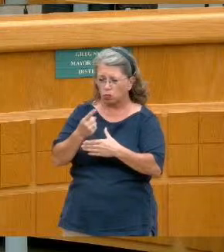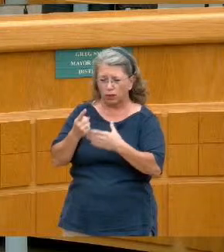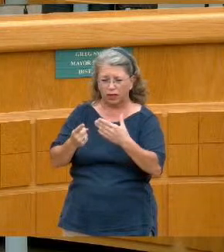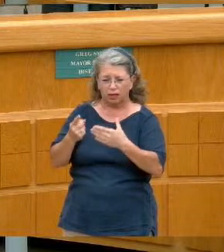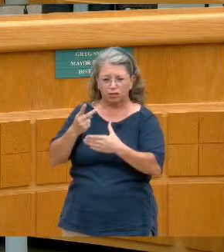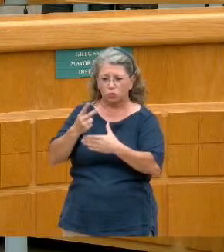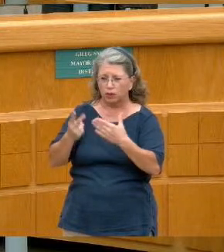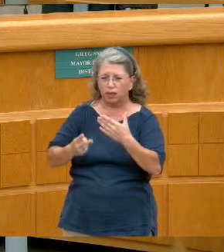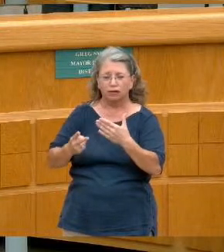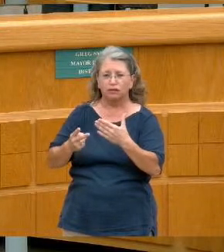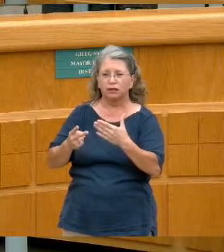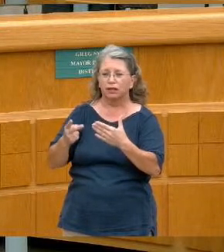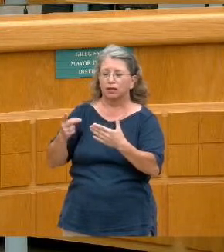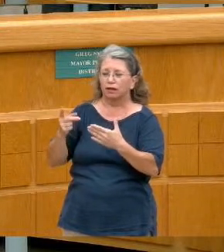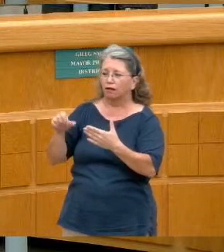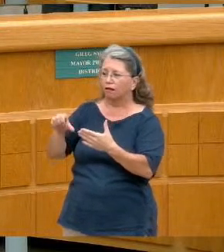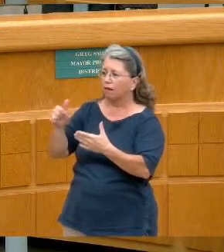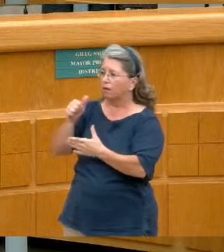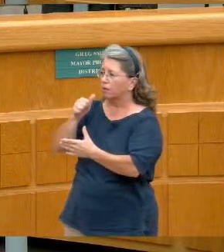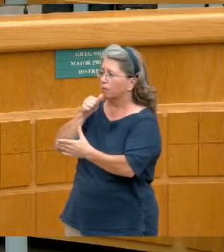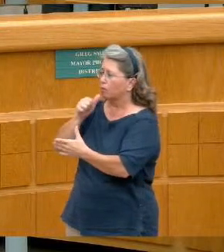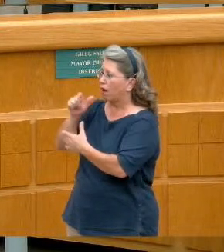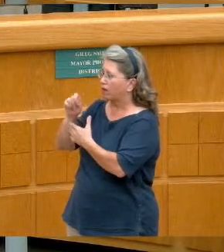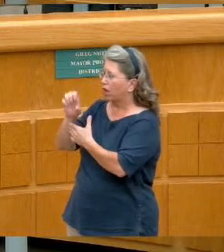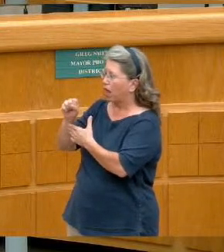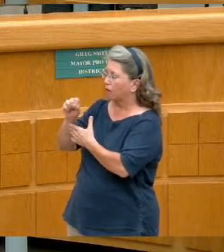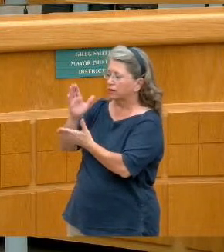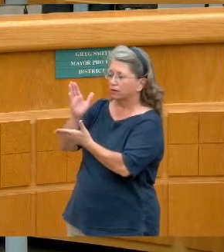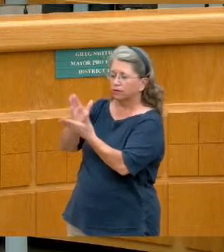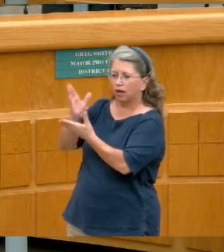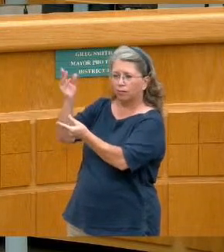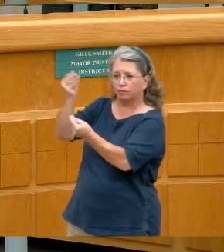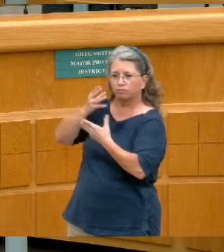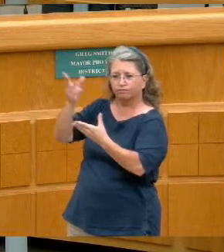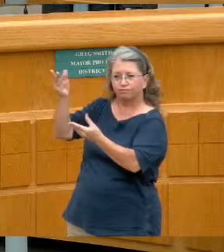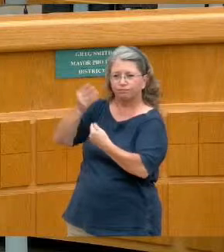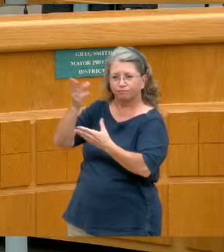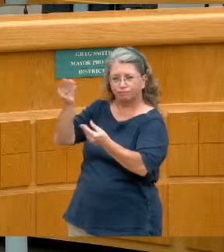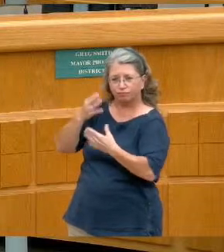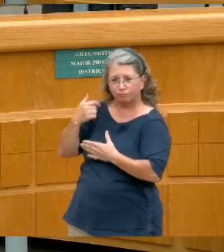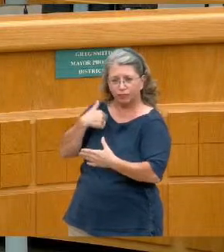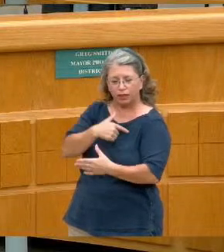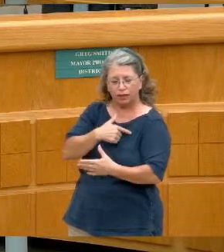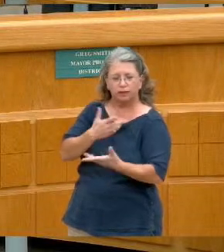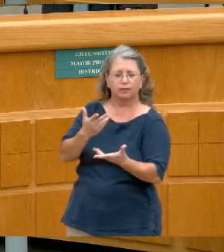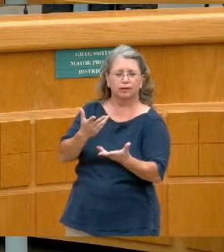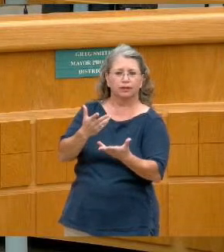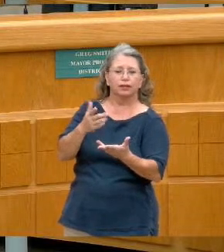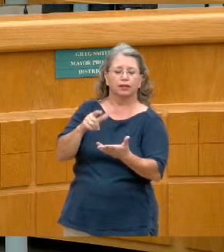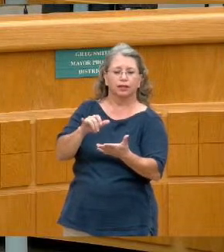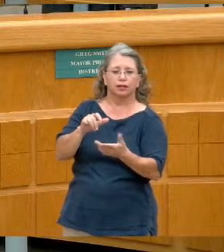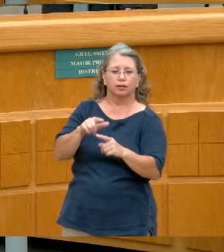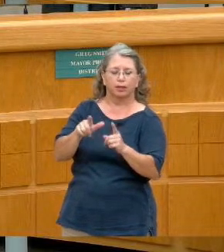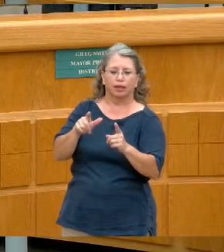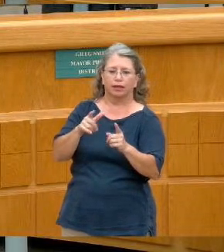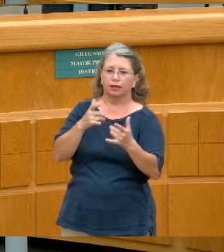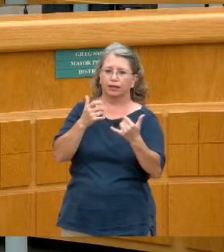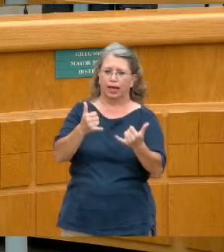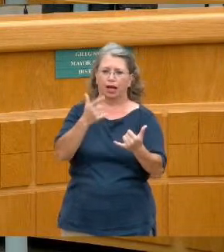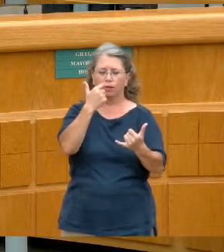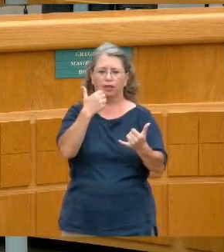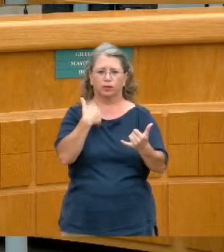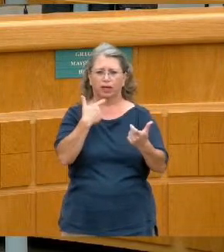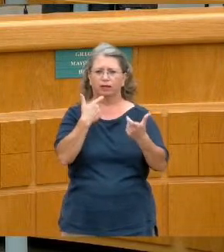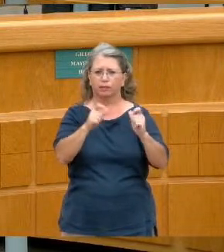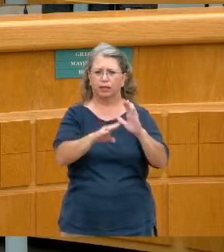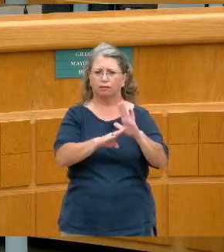stopped giving us information because they were kind of ramping down. And that may change now given this big community-wide